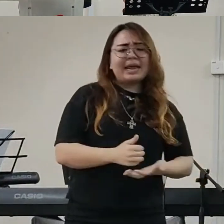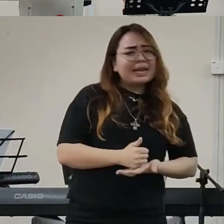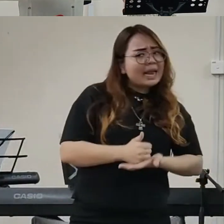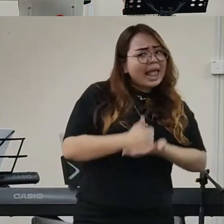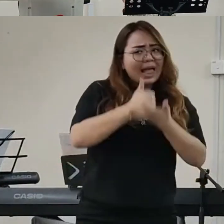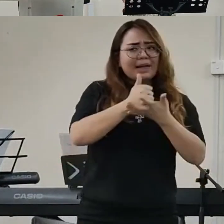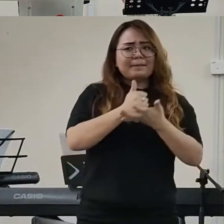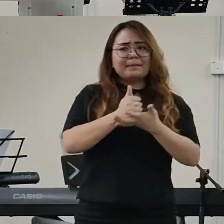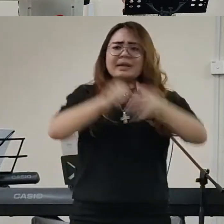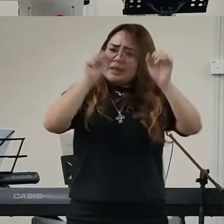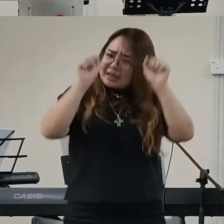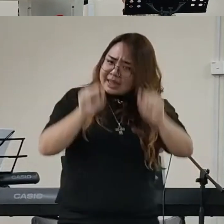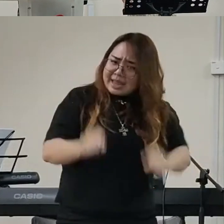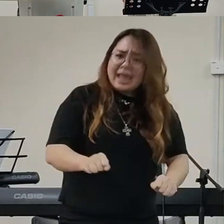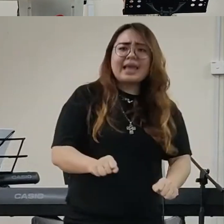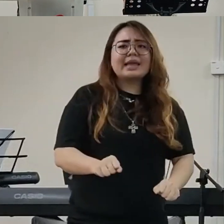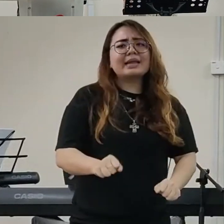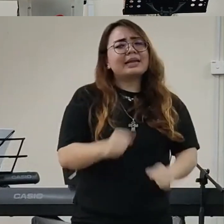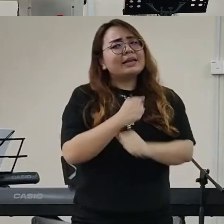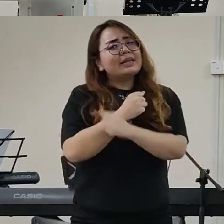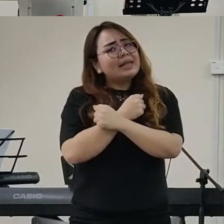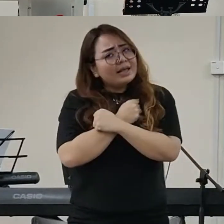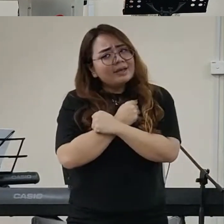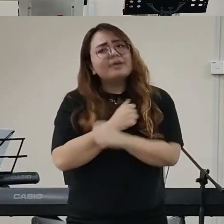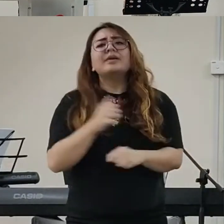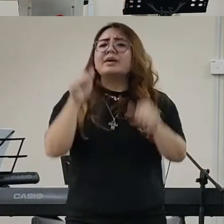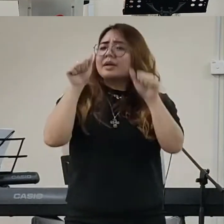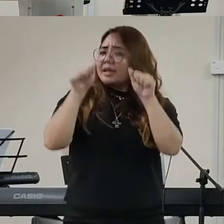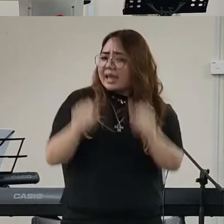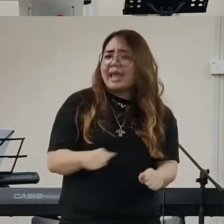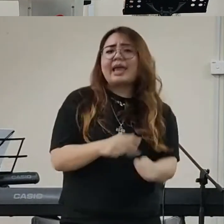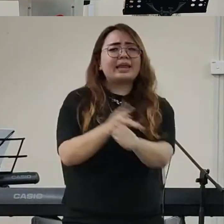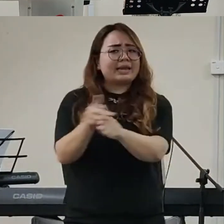people that God wants us to shepherd. Can somebody say amen? Amen.